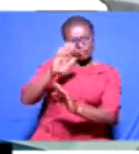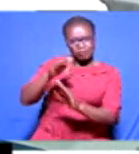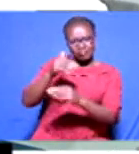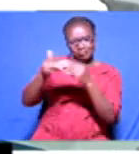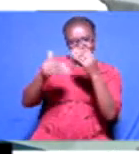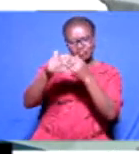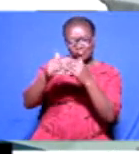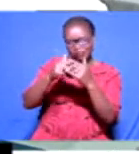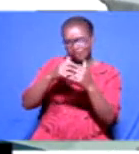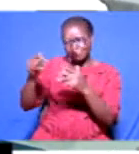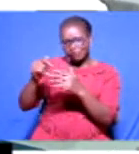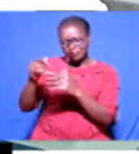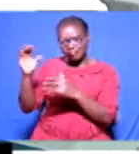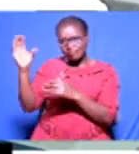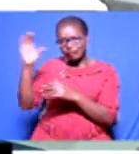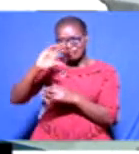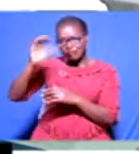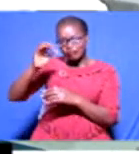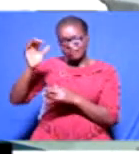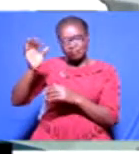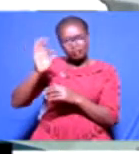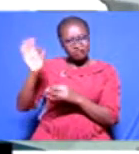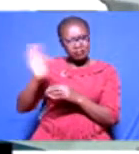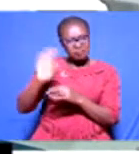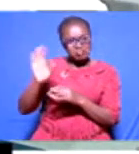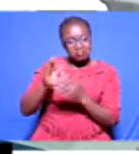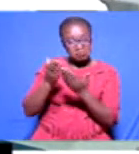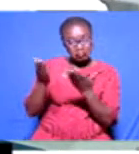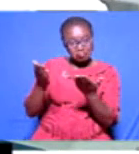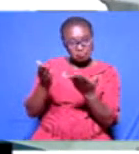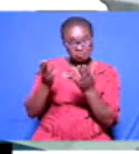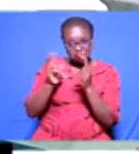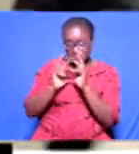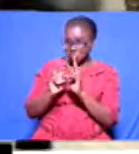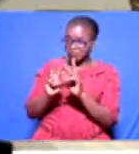almost 800 meters away. Nanso Kware with that story.